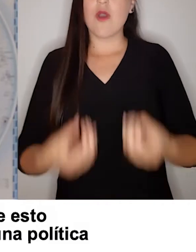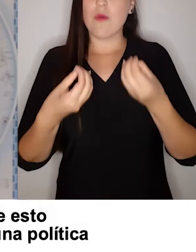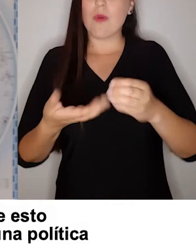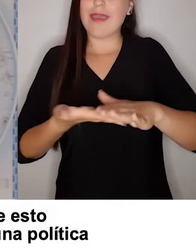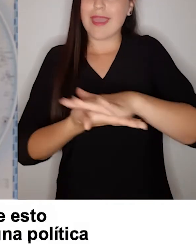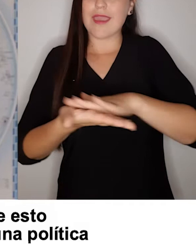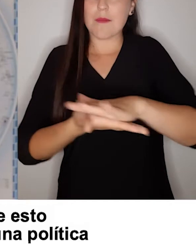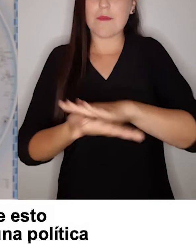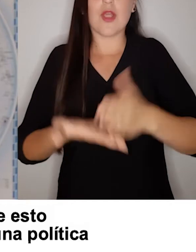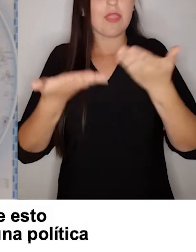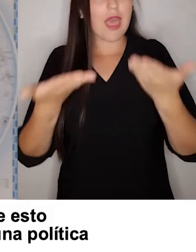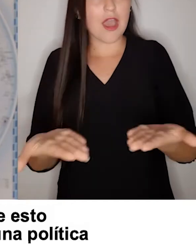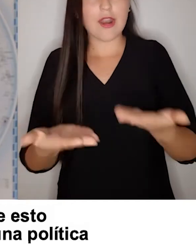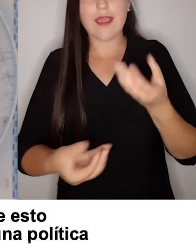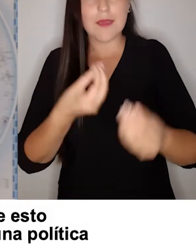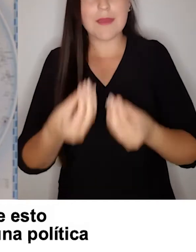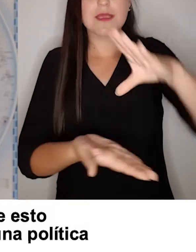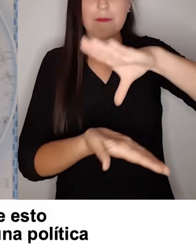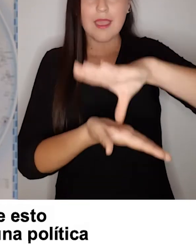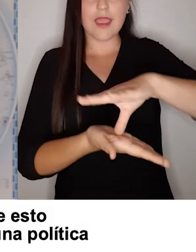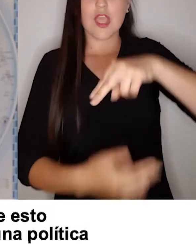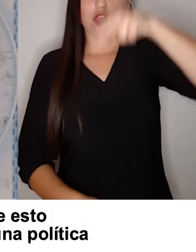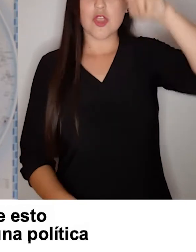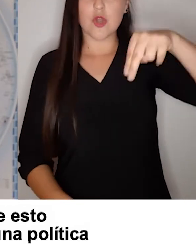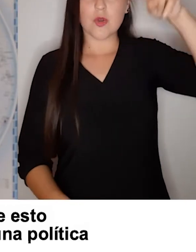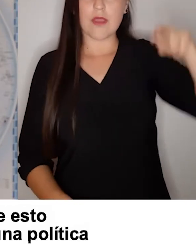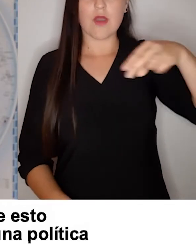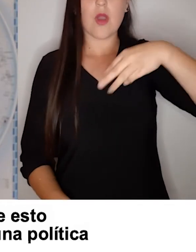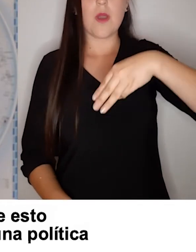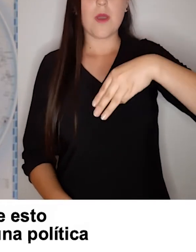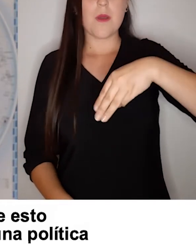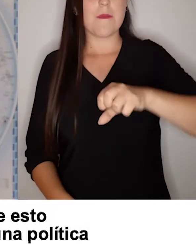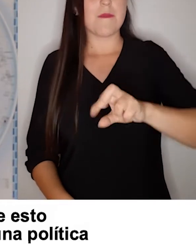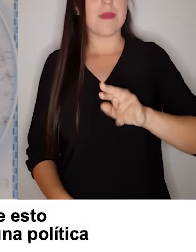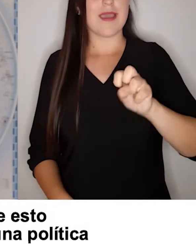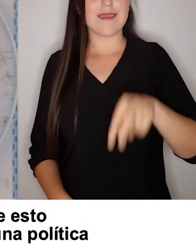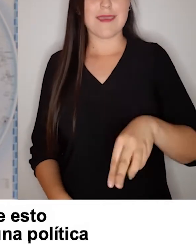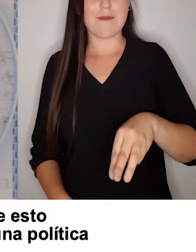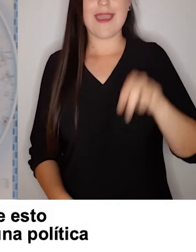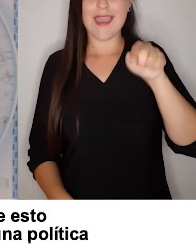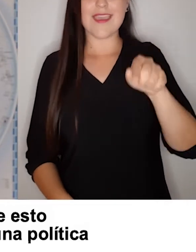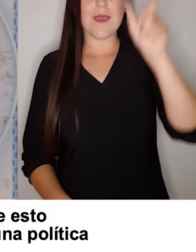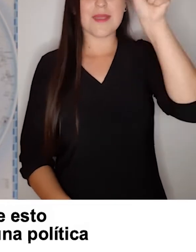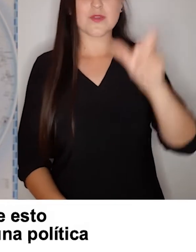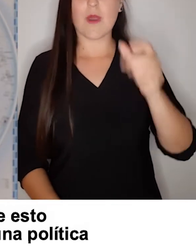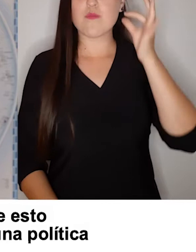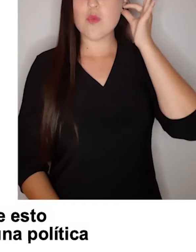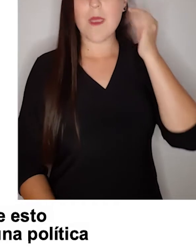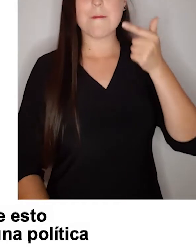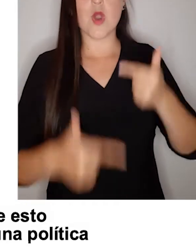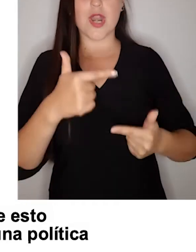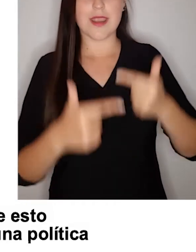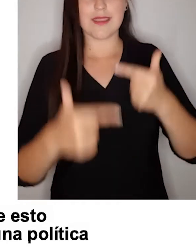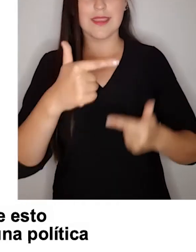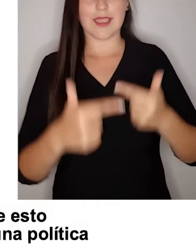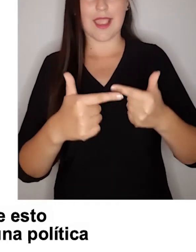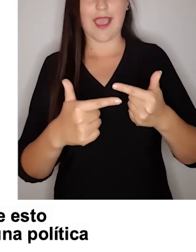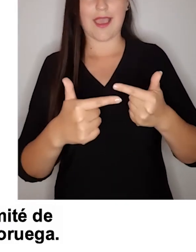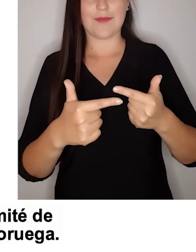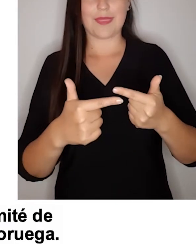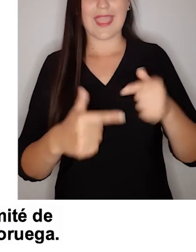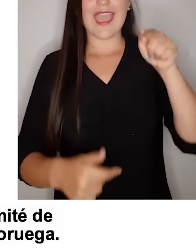A good and contemporary example of this from Norway is Marianne Hussein. She's a Norwegian